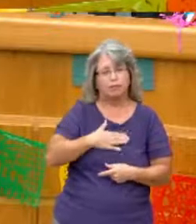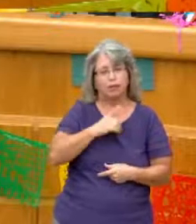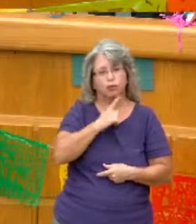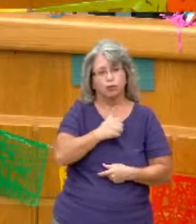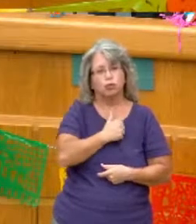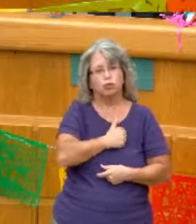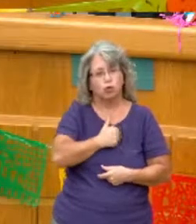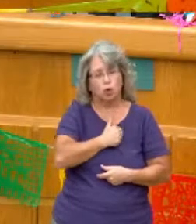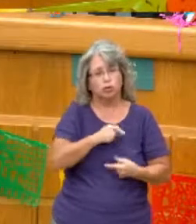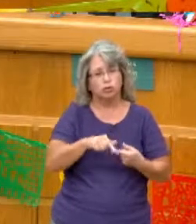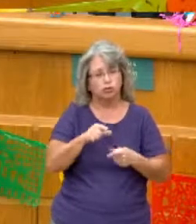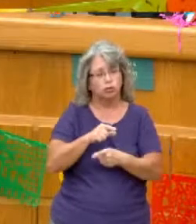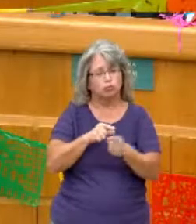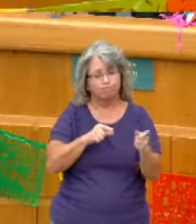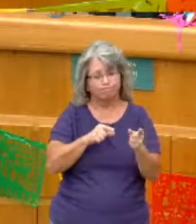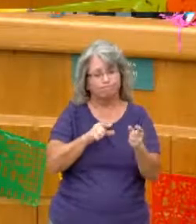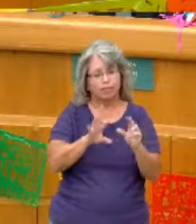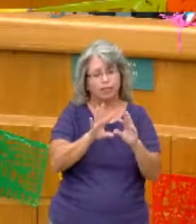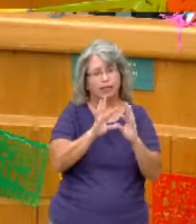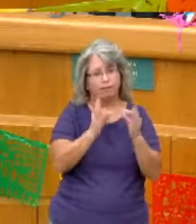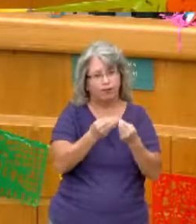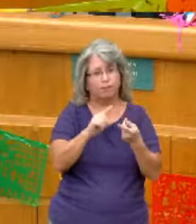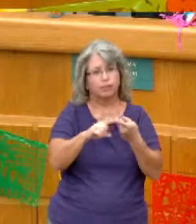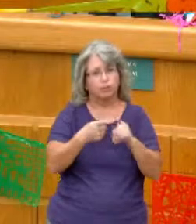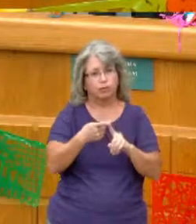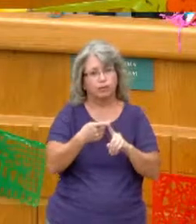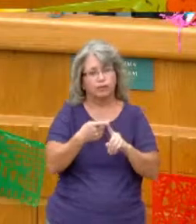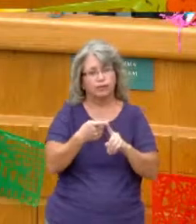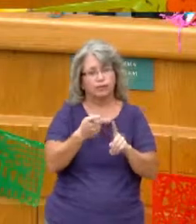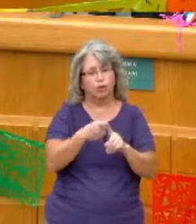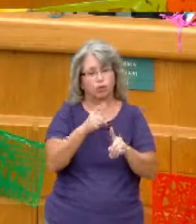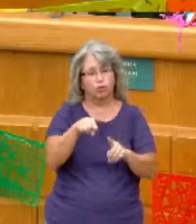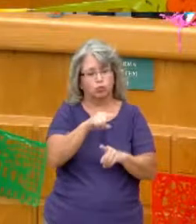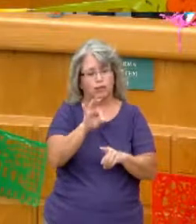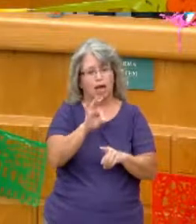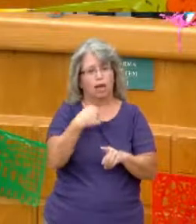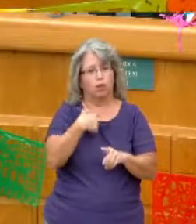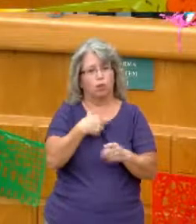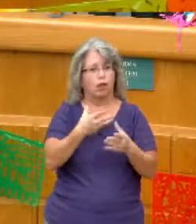9 individuals that were lost today.